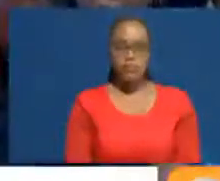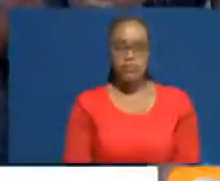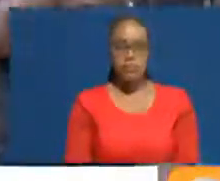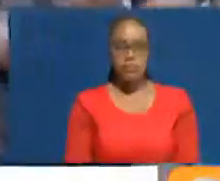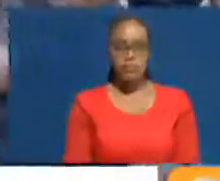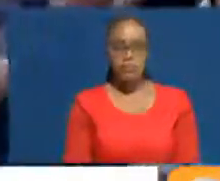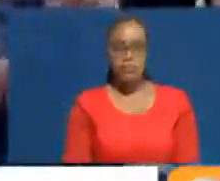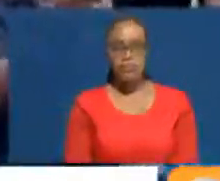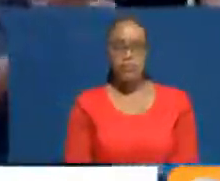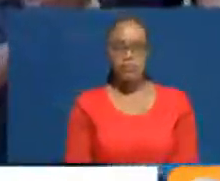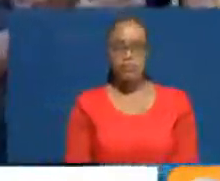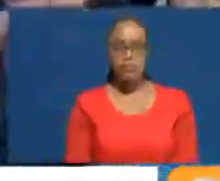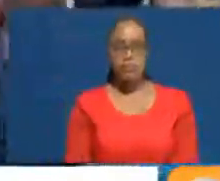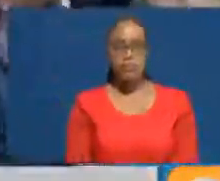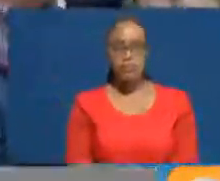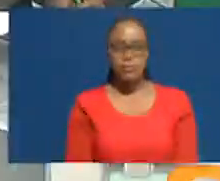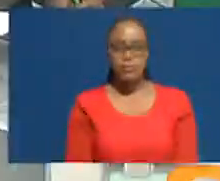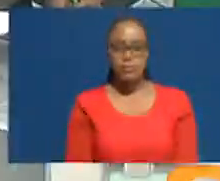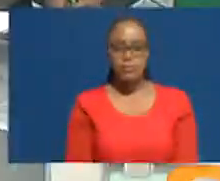Britain TV.